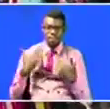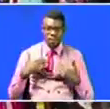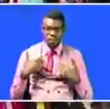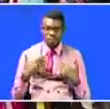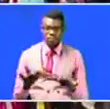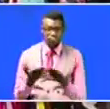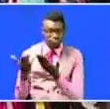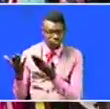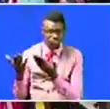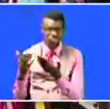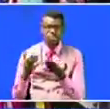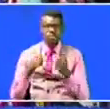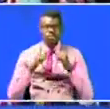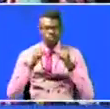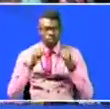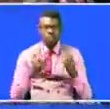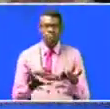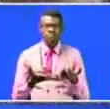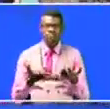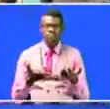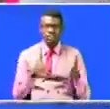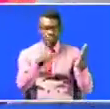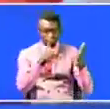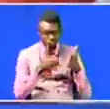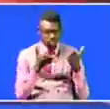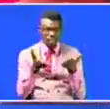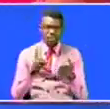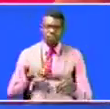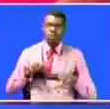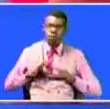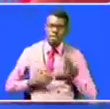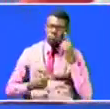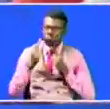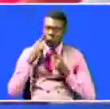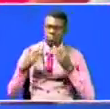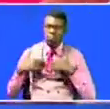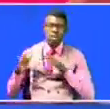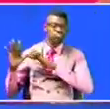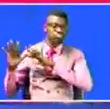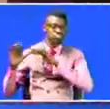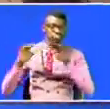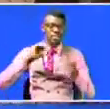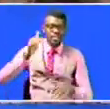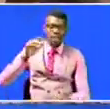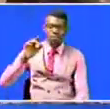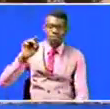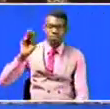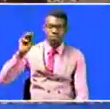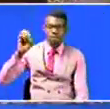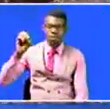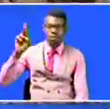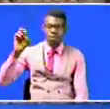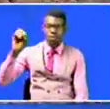Local officials prepared wooden coffins and women wept as people gathered in the town of Morogoro in western Tanzania for